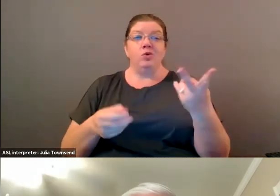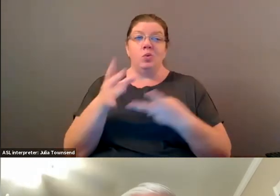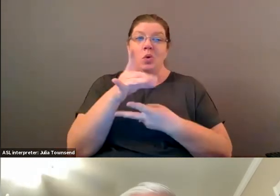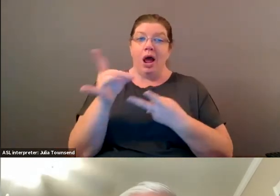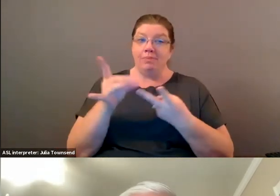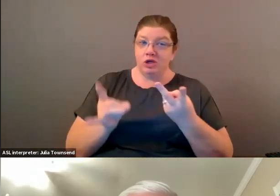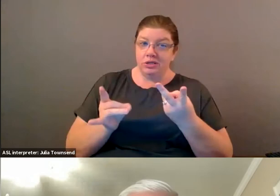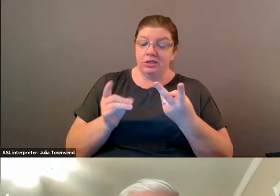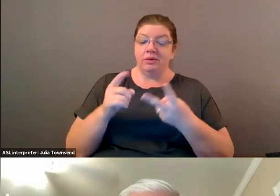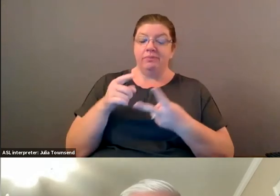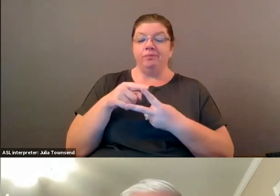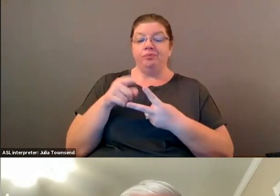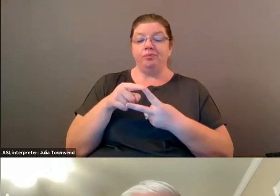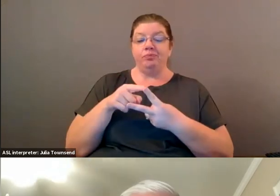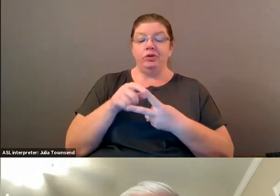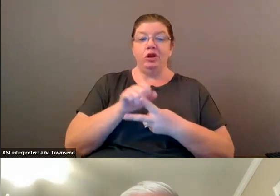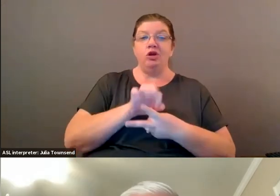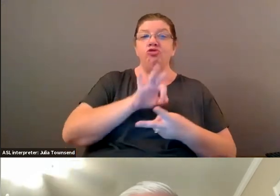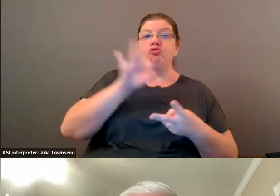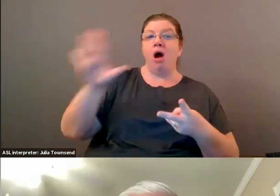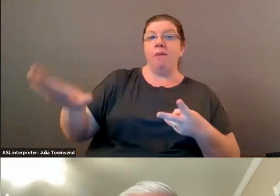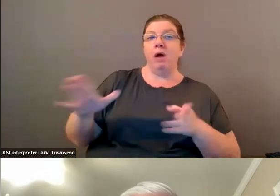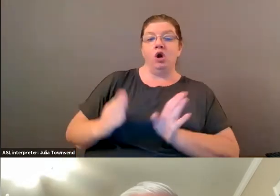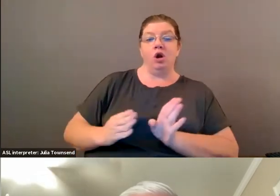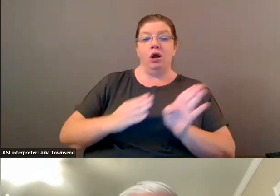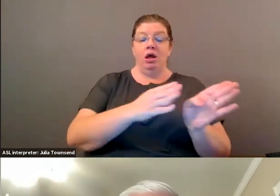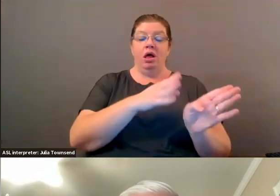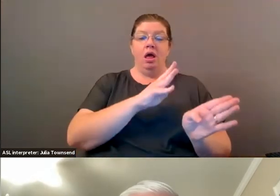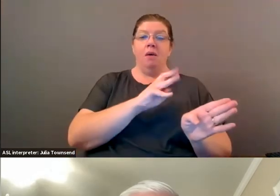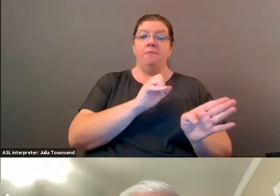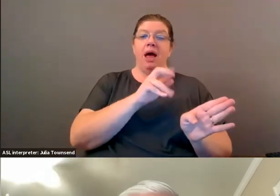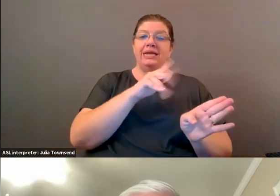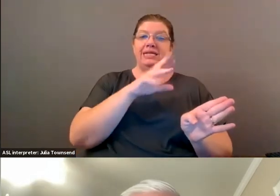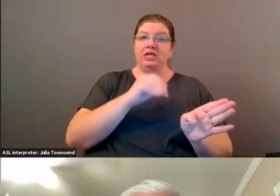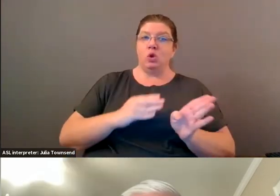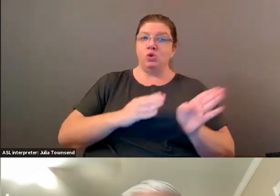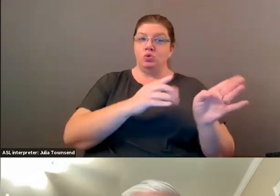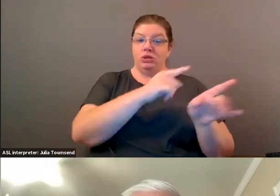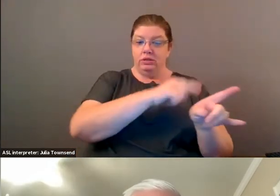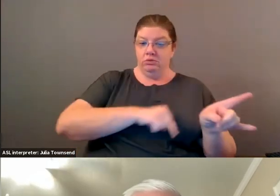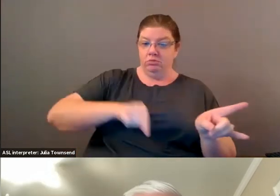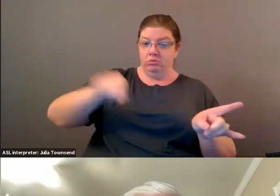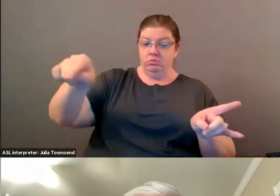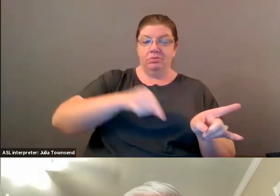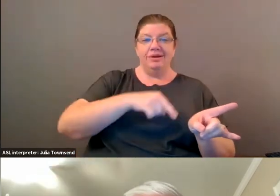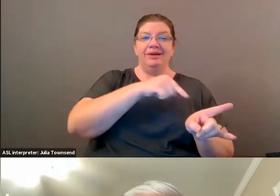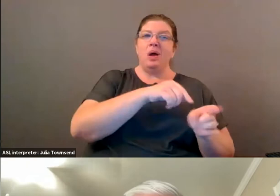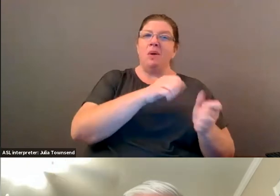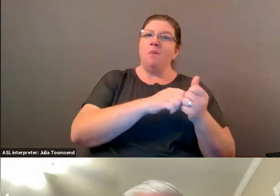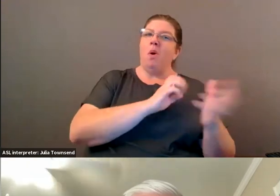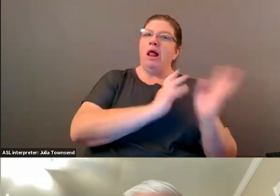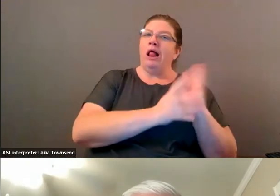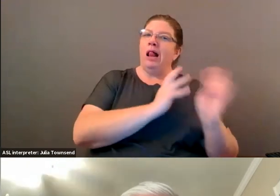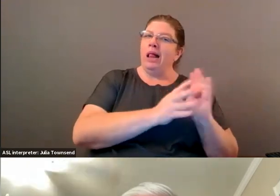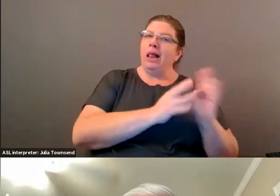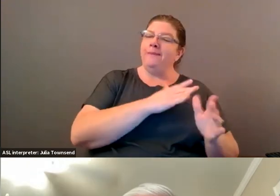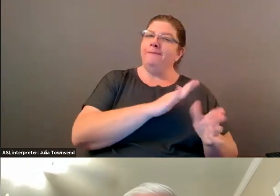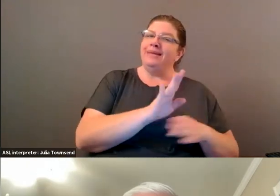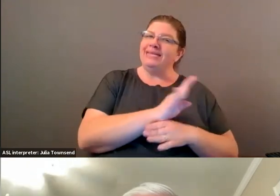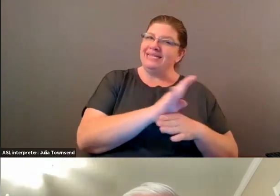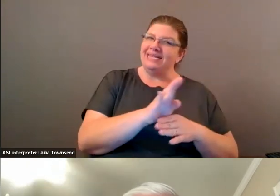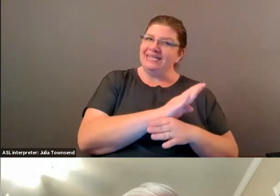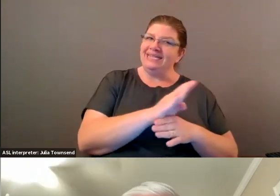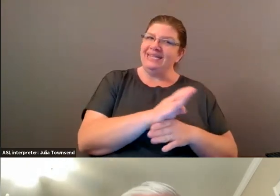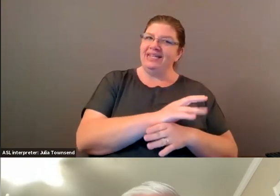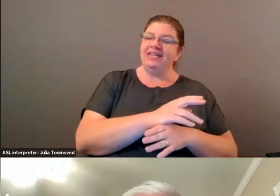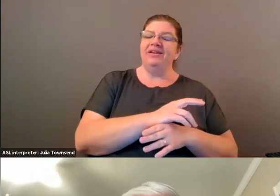them drop off on Montecito Street, which is one of the more busy thoroughfares in the area that conducts traffic